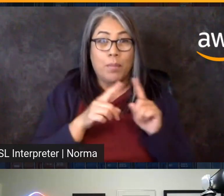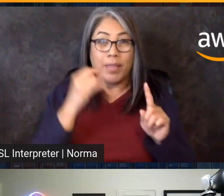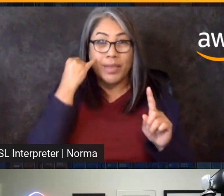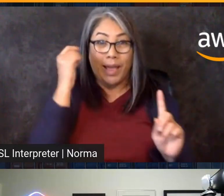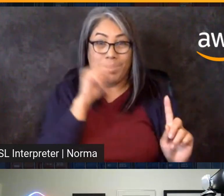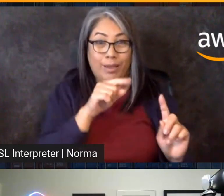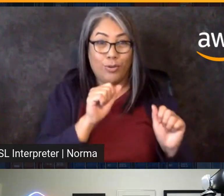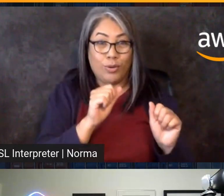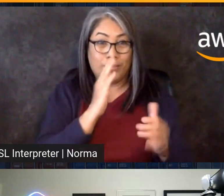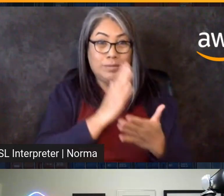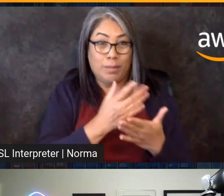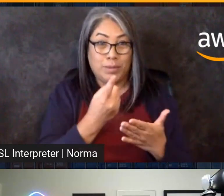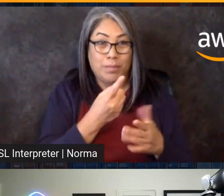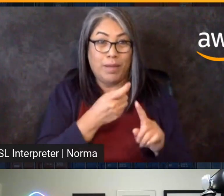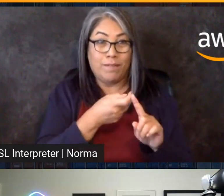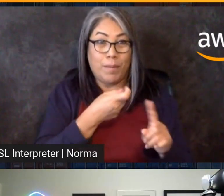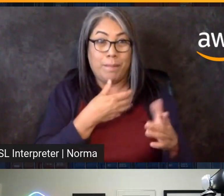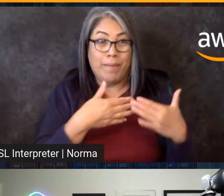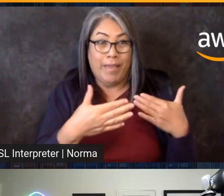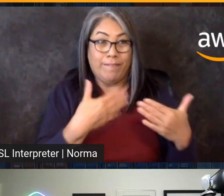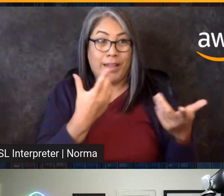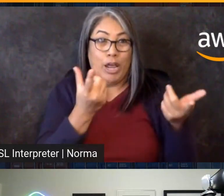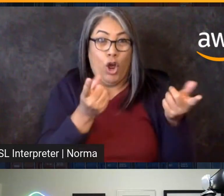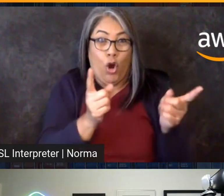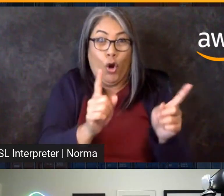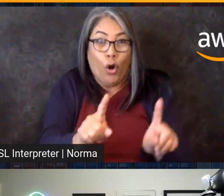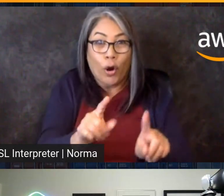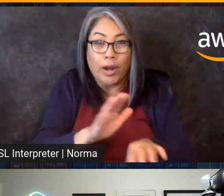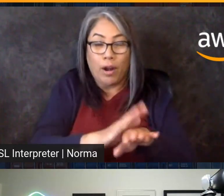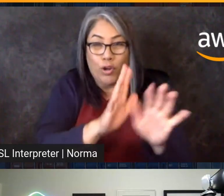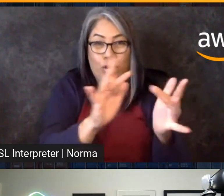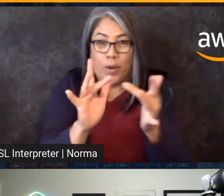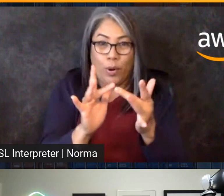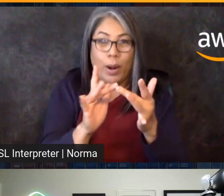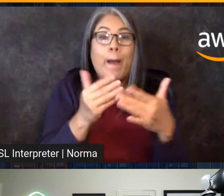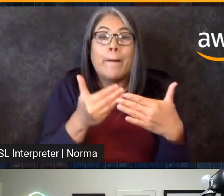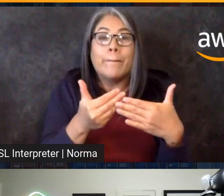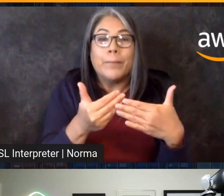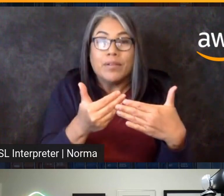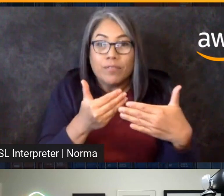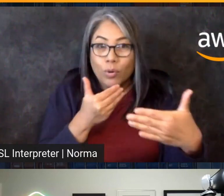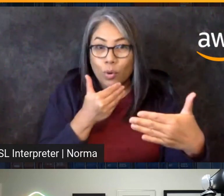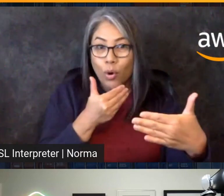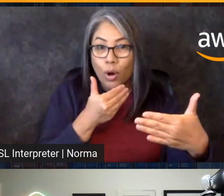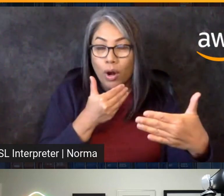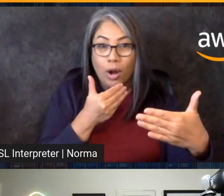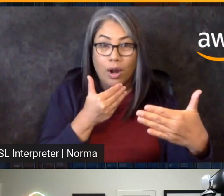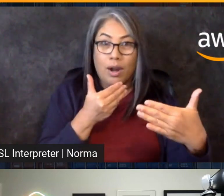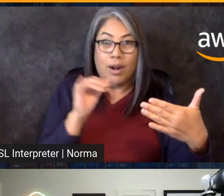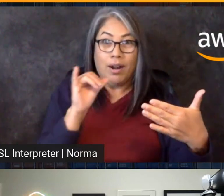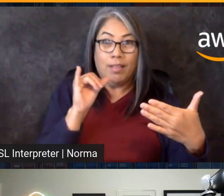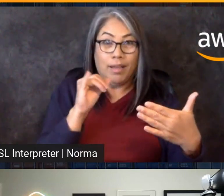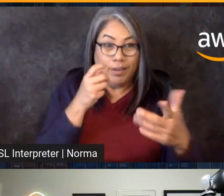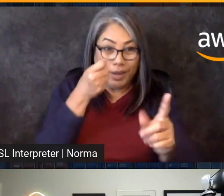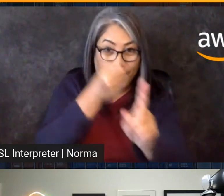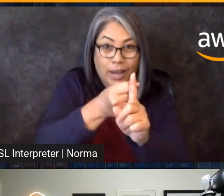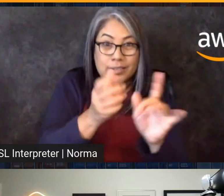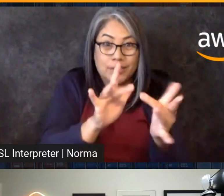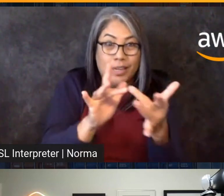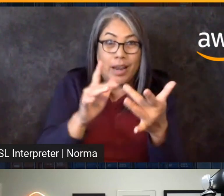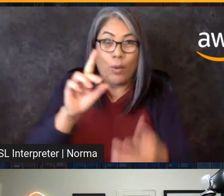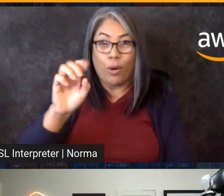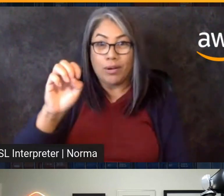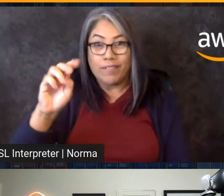stop something from even occurring on your network before like it hits a network device